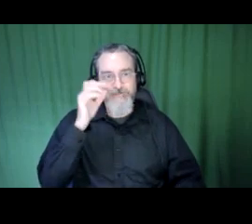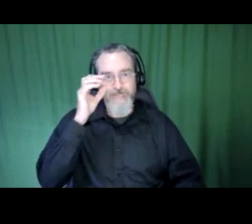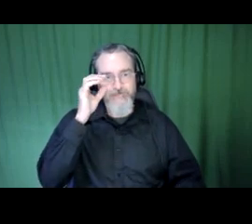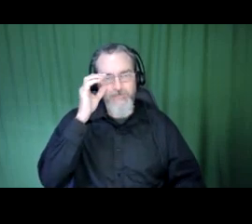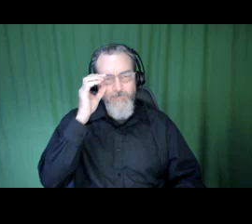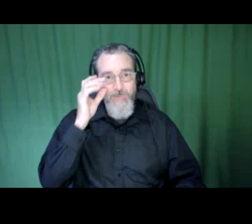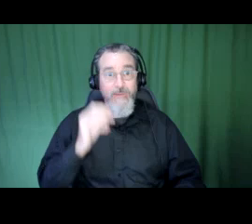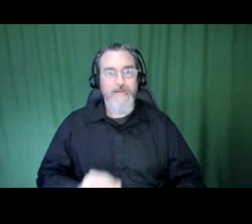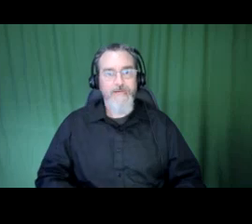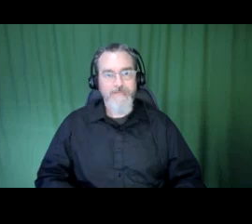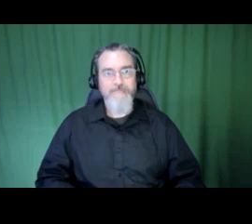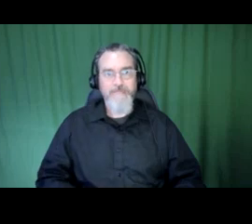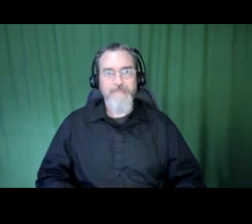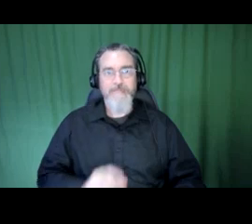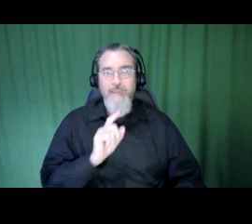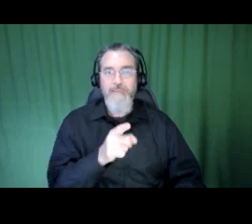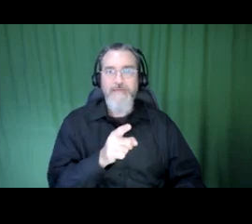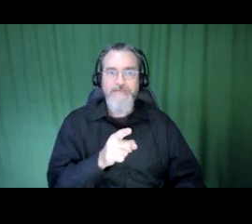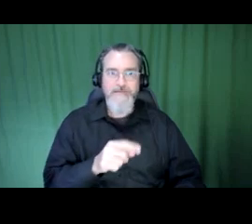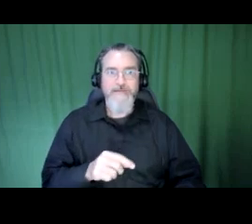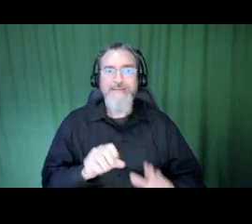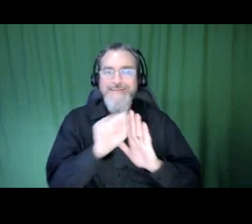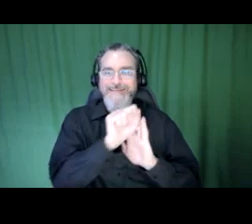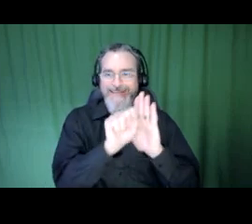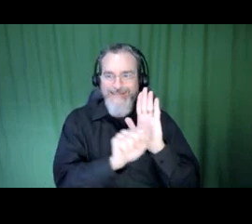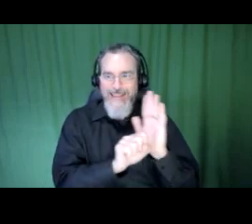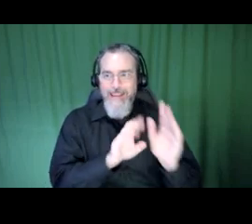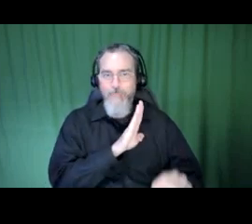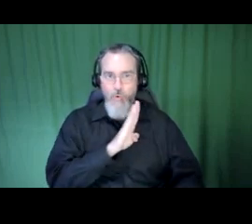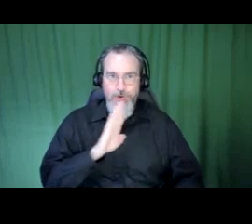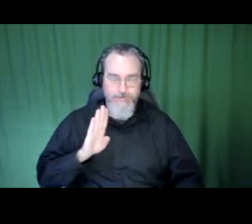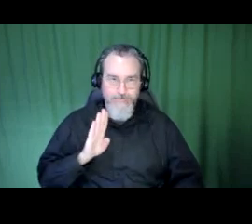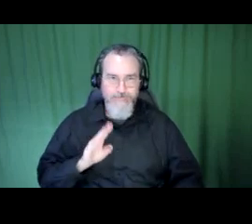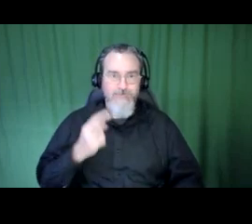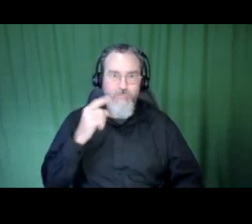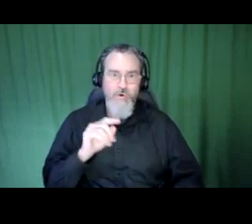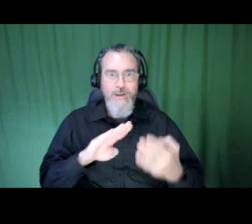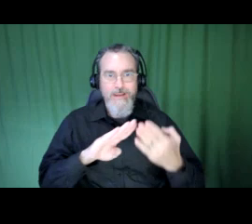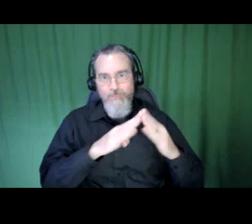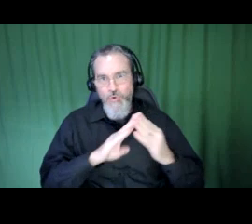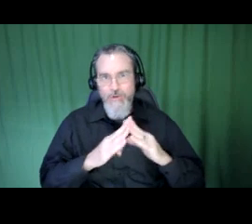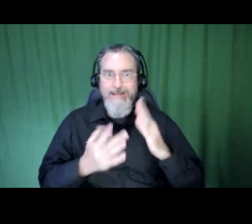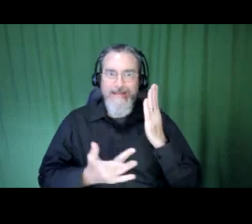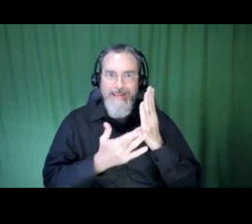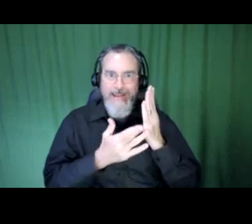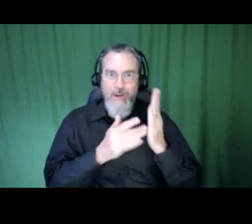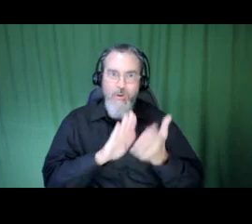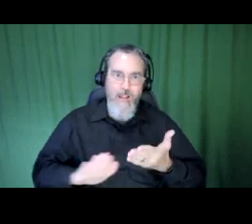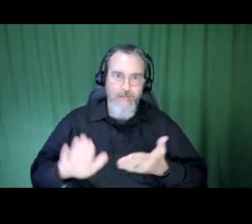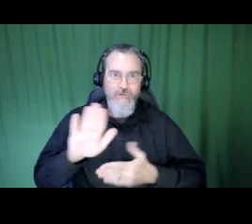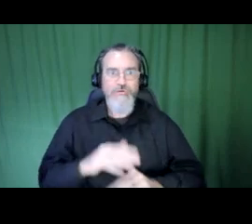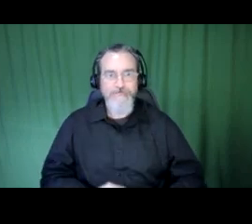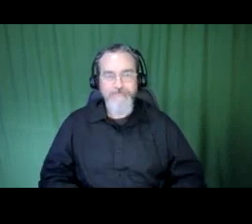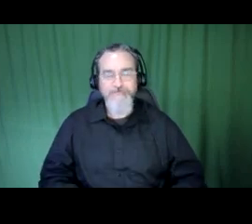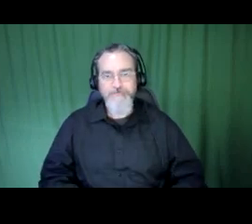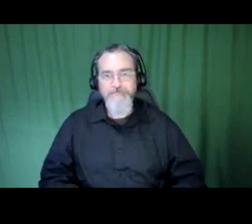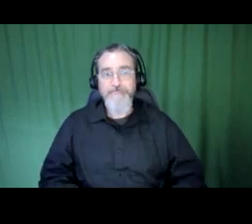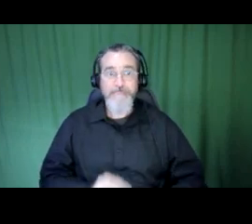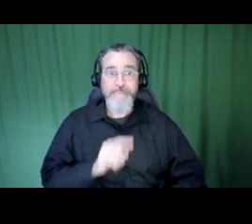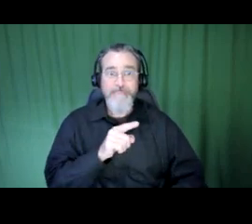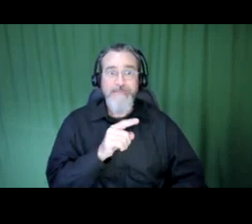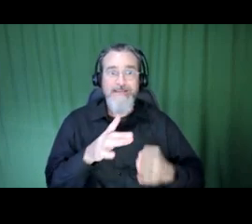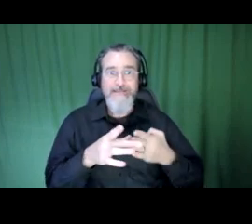So this is the state board for community and technical colleges, kind of the roadmap, which is led by